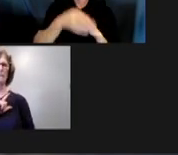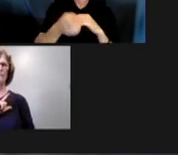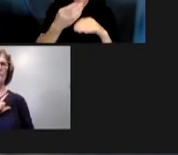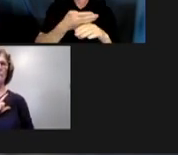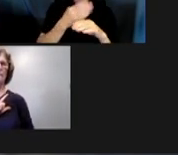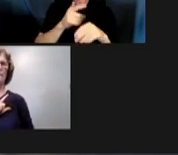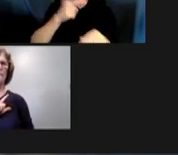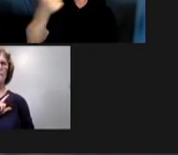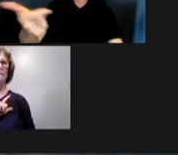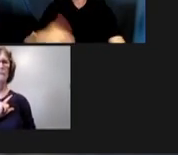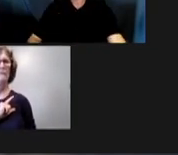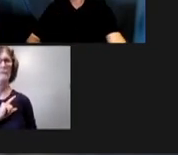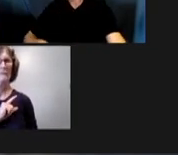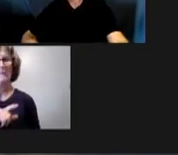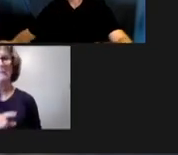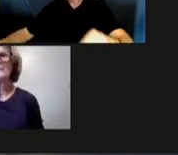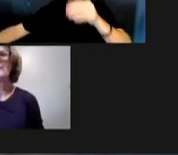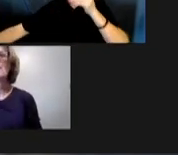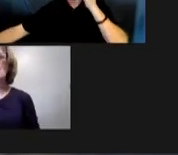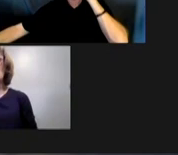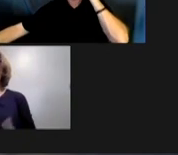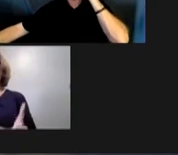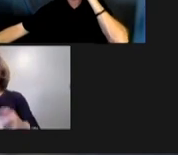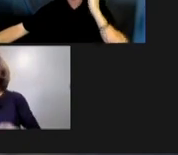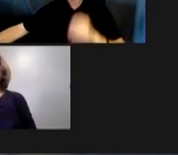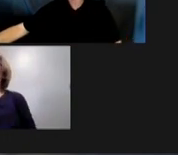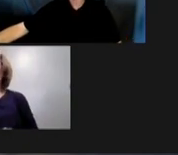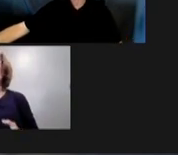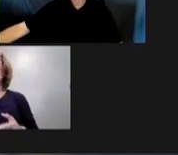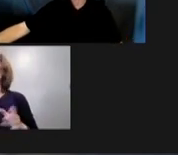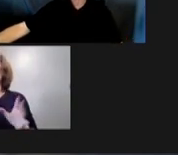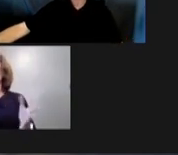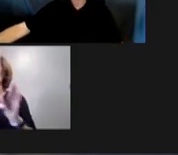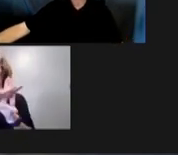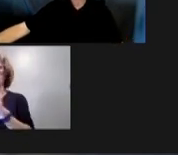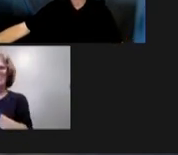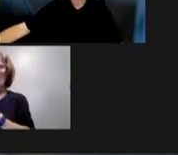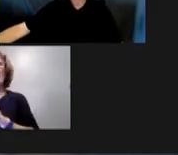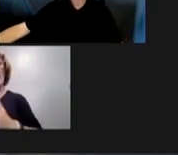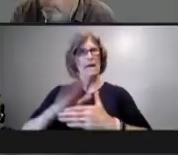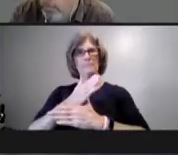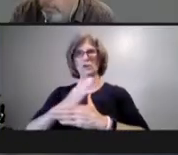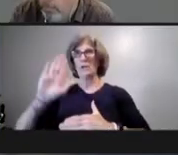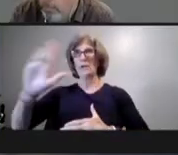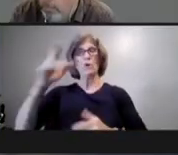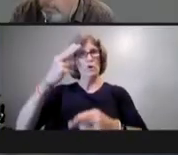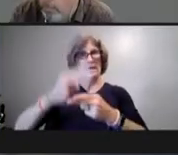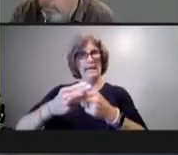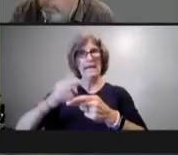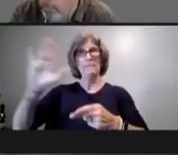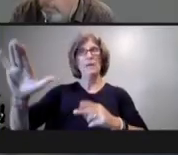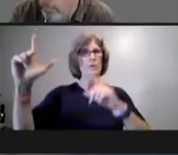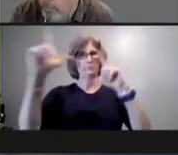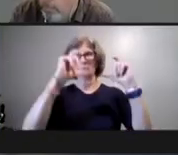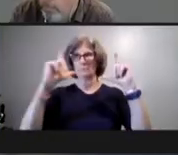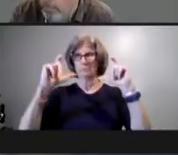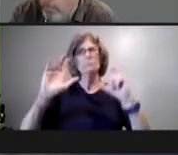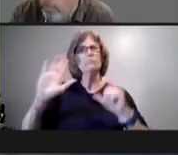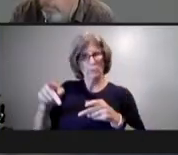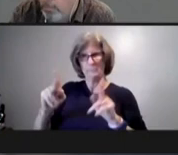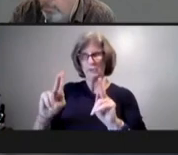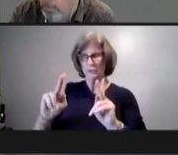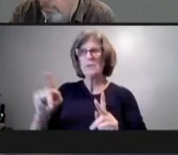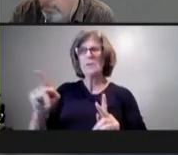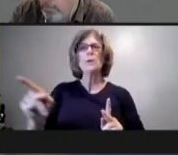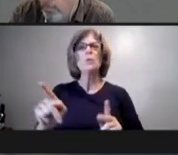them. What happened is after we filmed, I share Rhoda's name and her photos and her story with her explicit permission. We created a